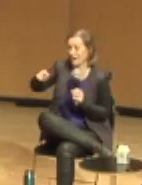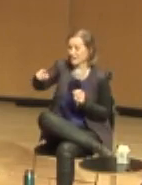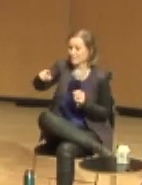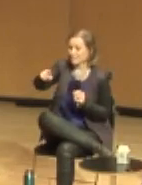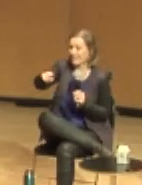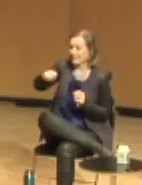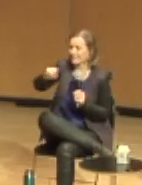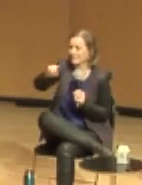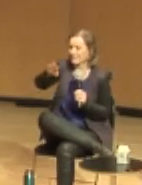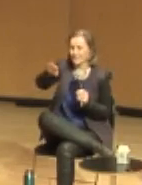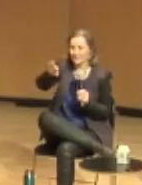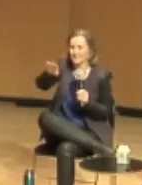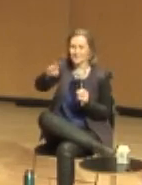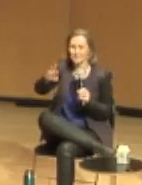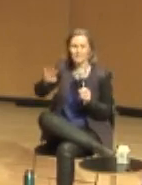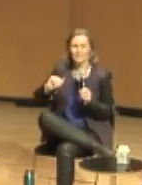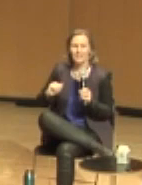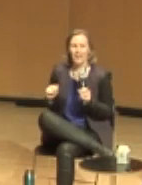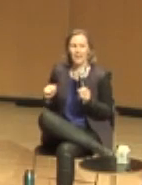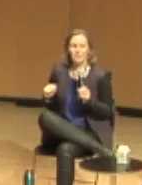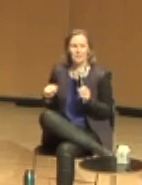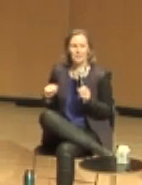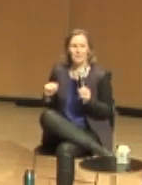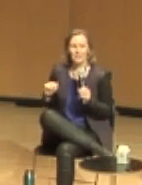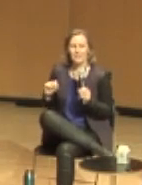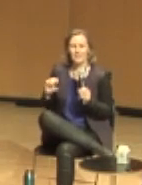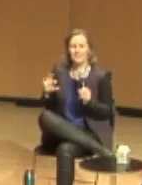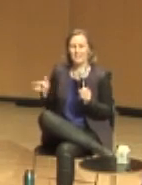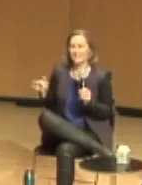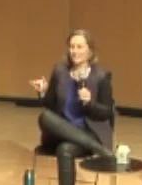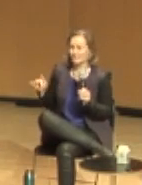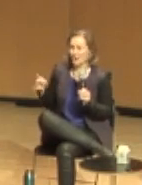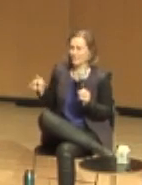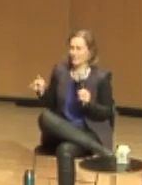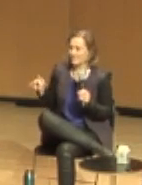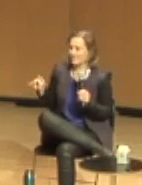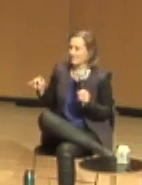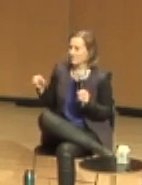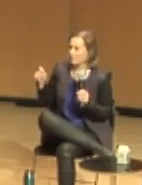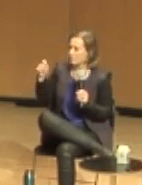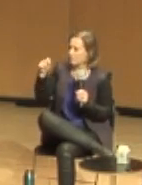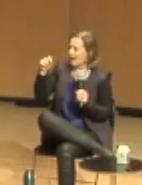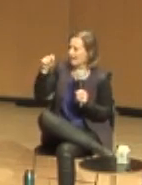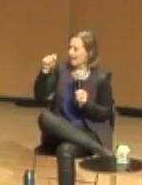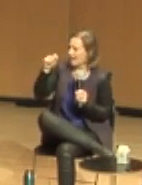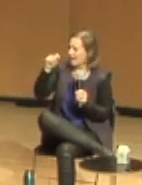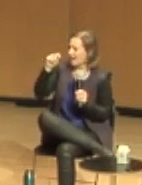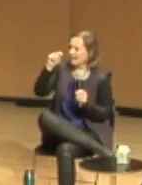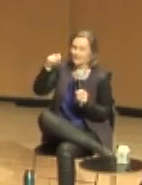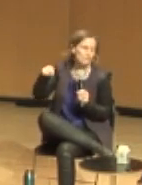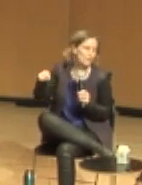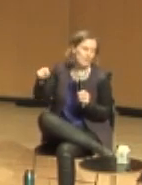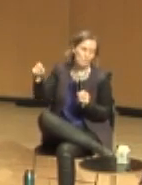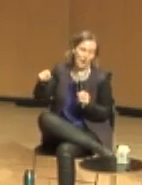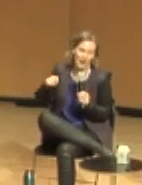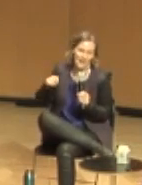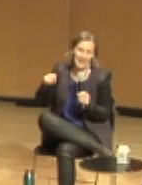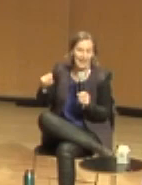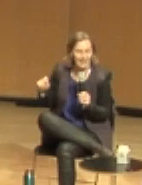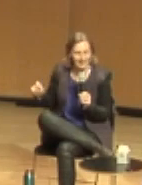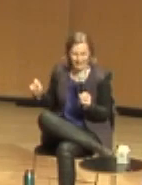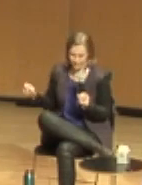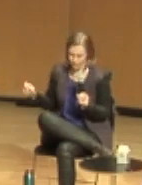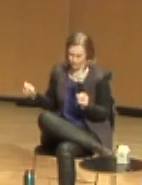and there are some relics over there on the table um the night sings it songs the I I actually wrote it